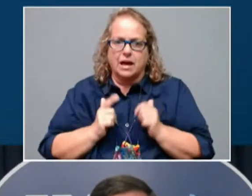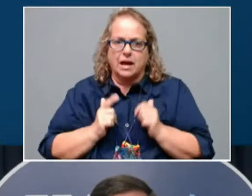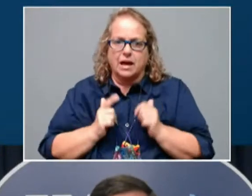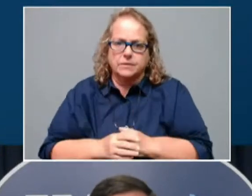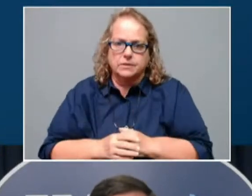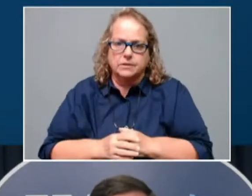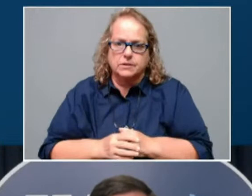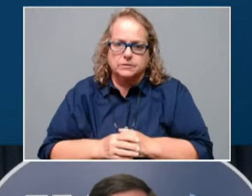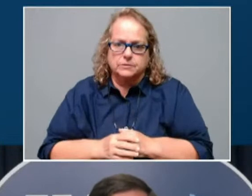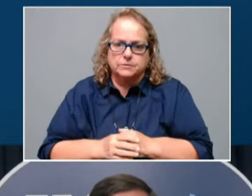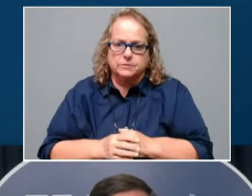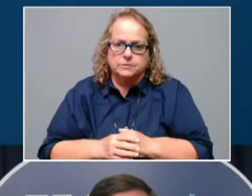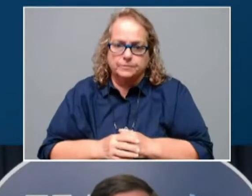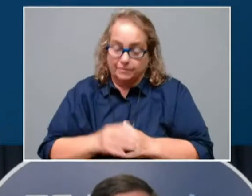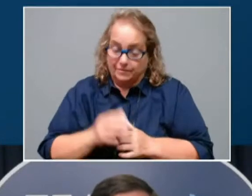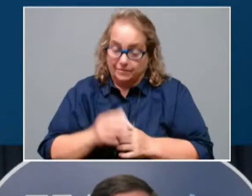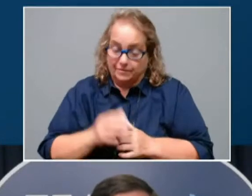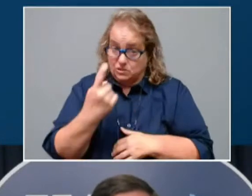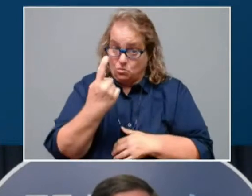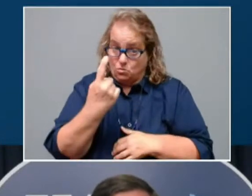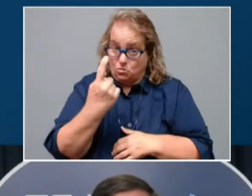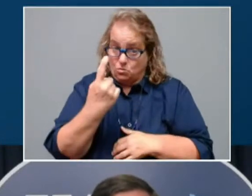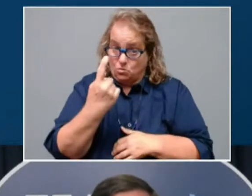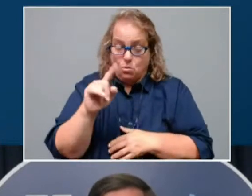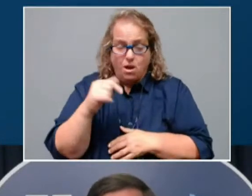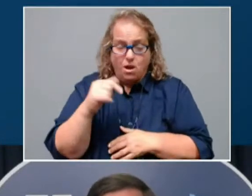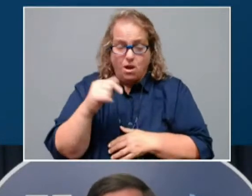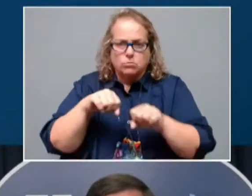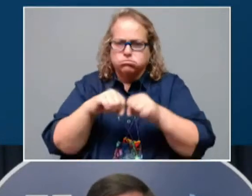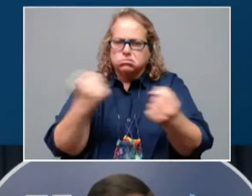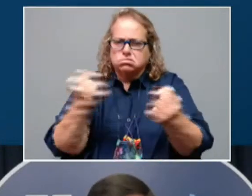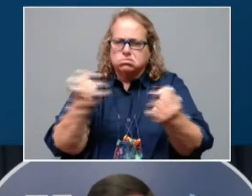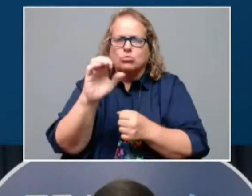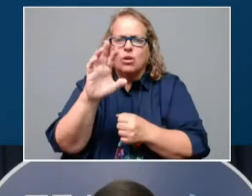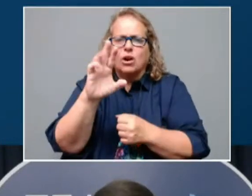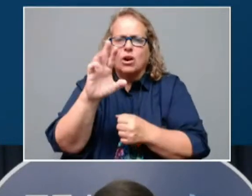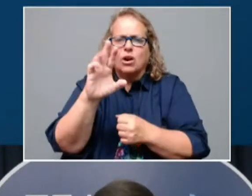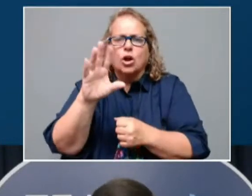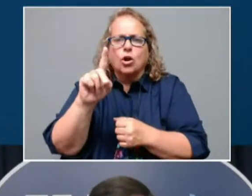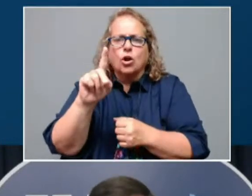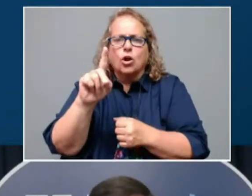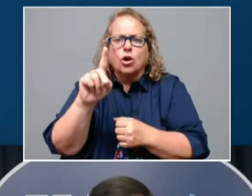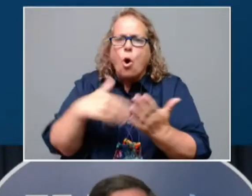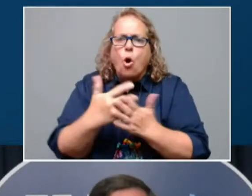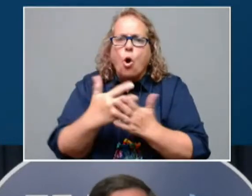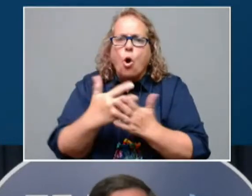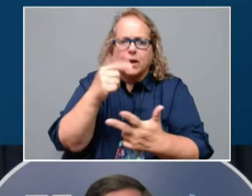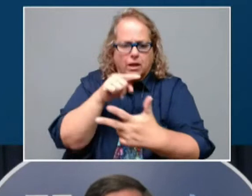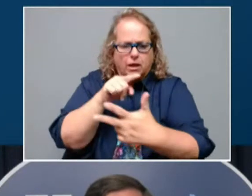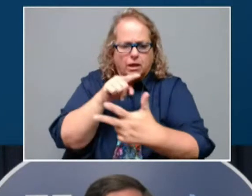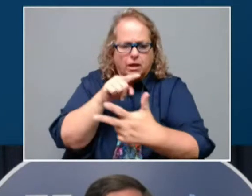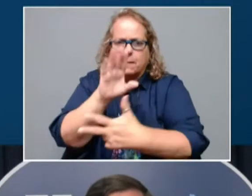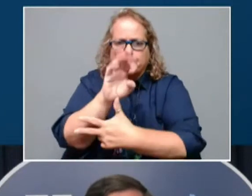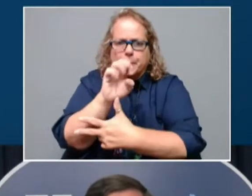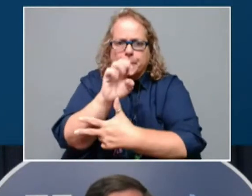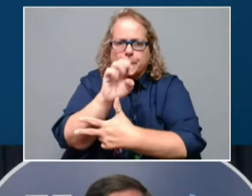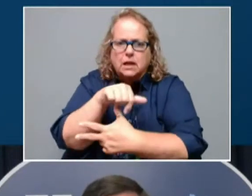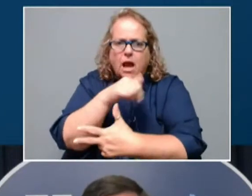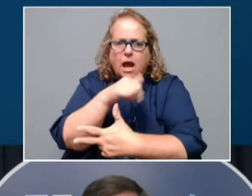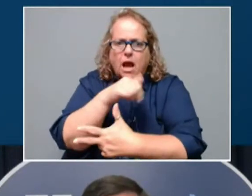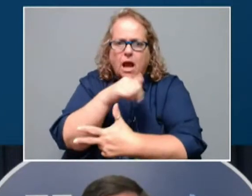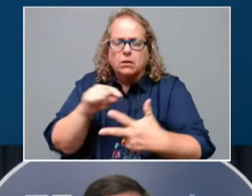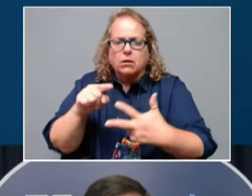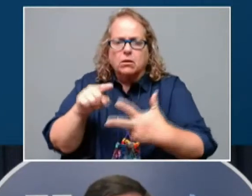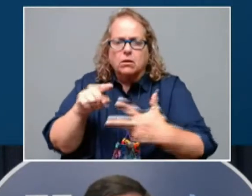day where we have a record number of all three of those categories. And again, you can see by each line,